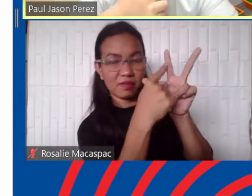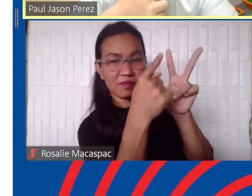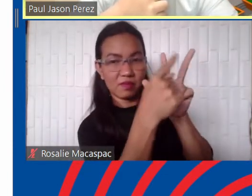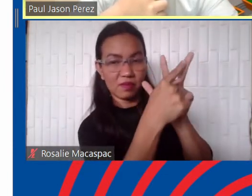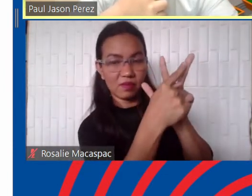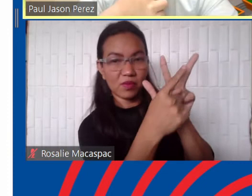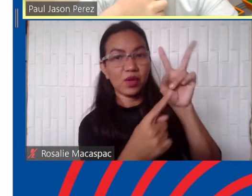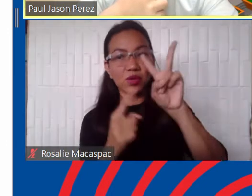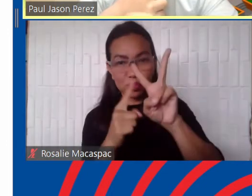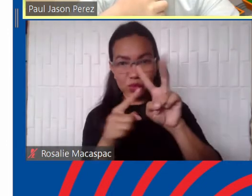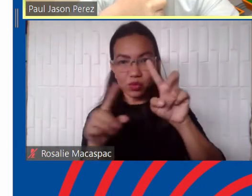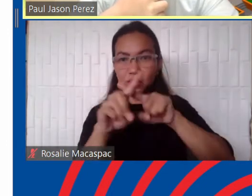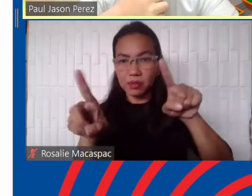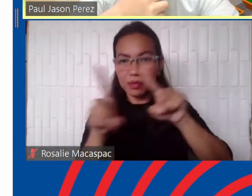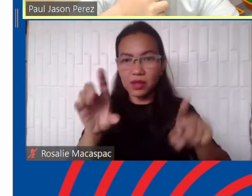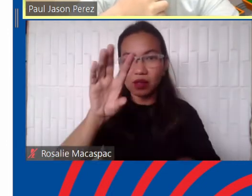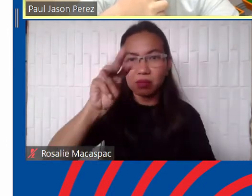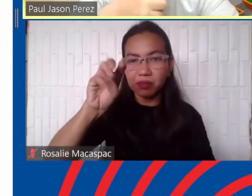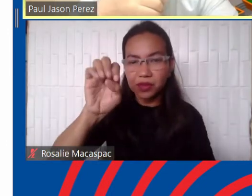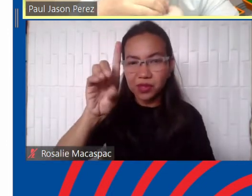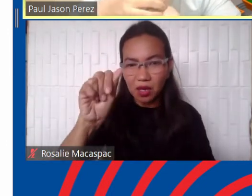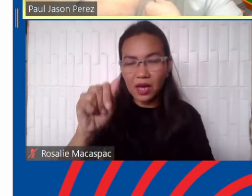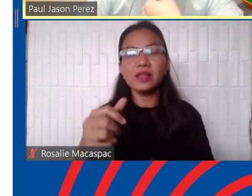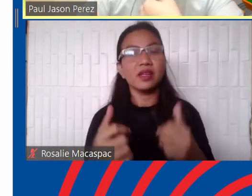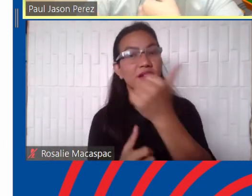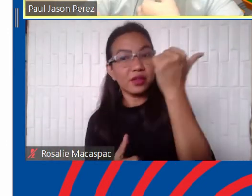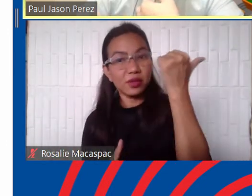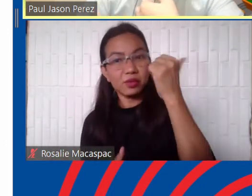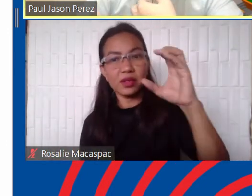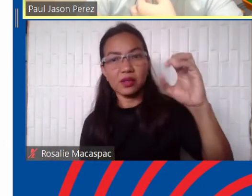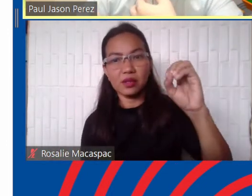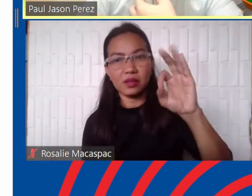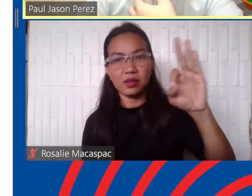media, with at least one that is offsite.